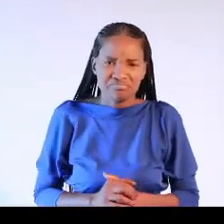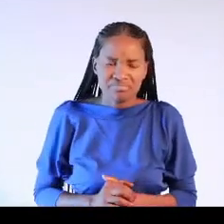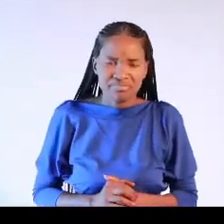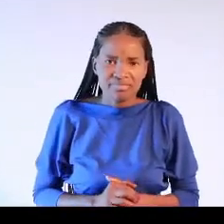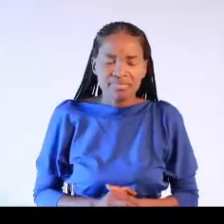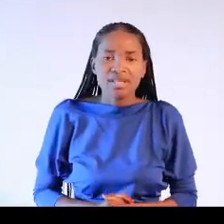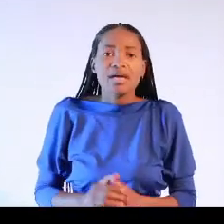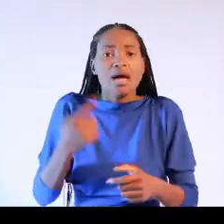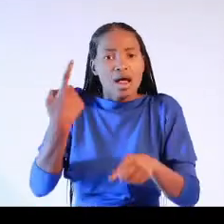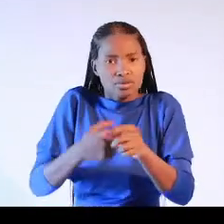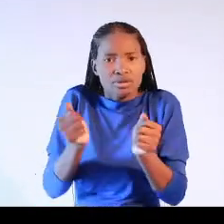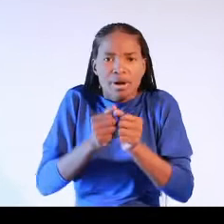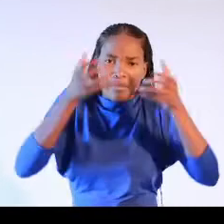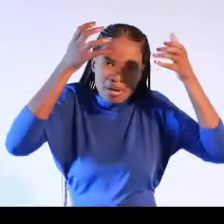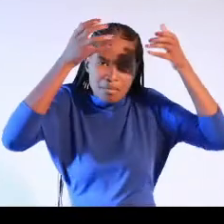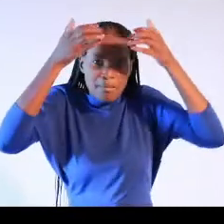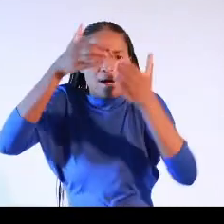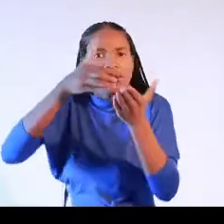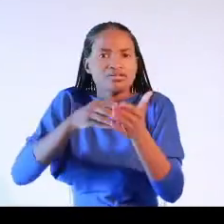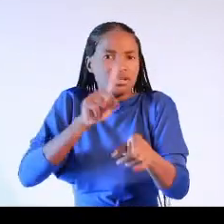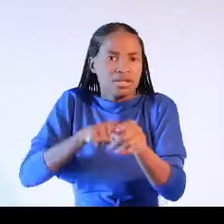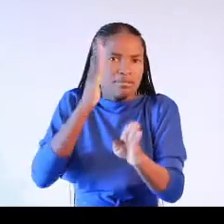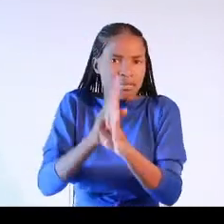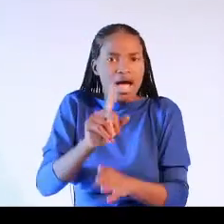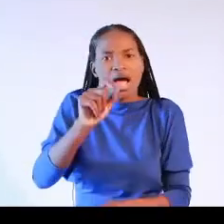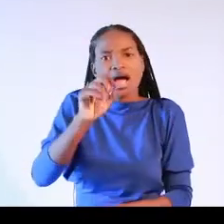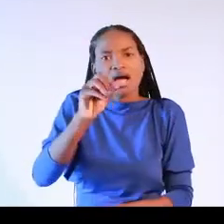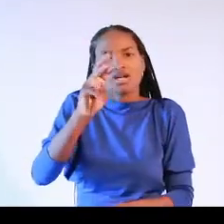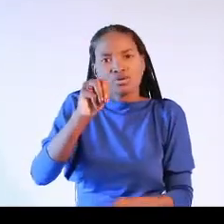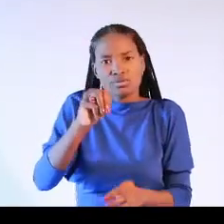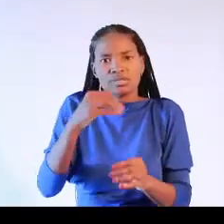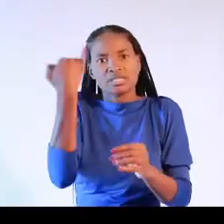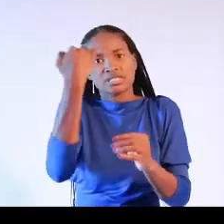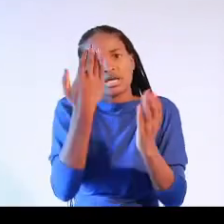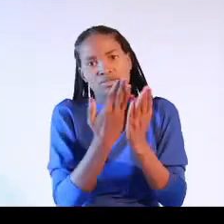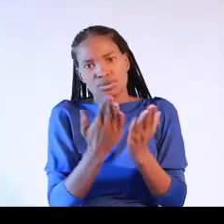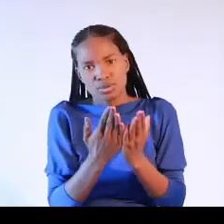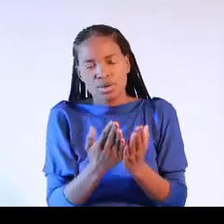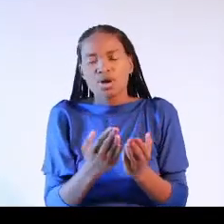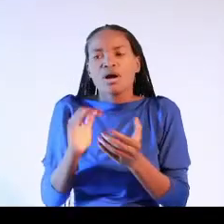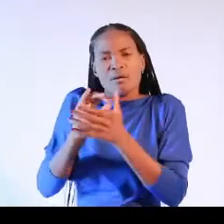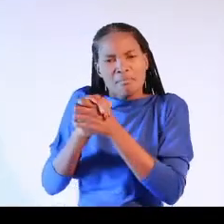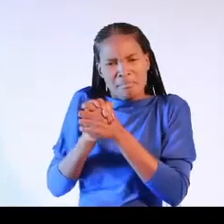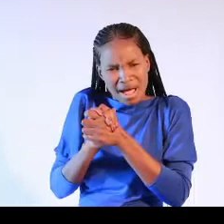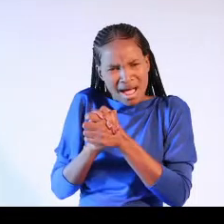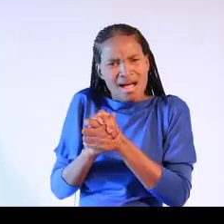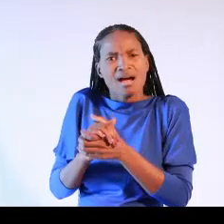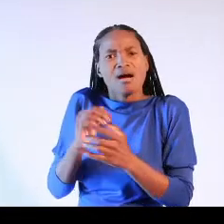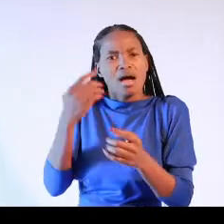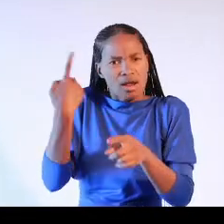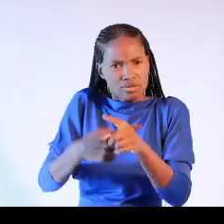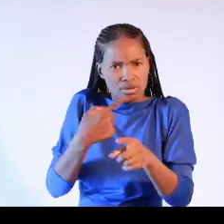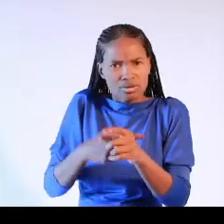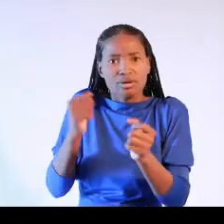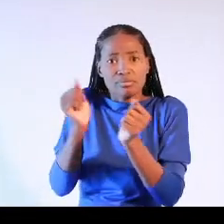But with her help, we both arrive on time at Tom's art school. We know each other from his daily